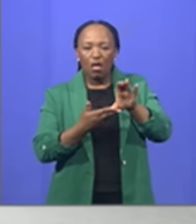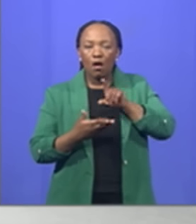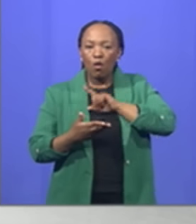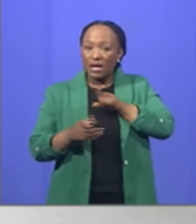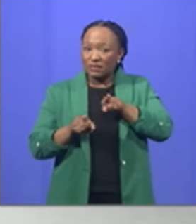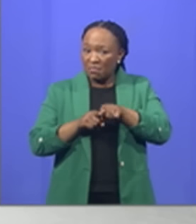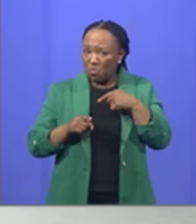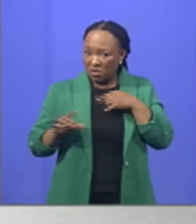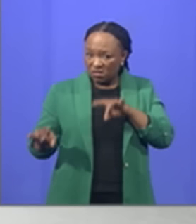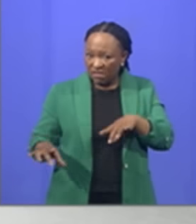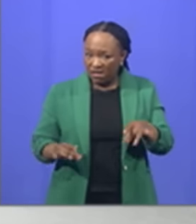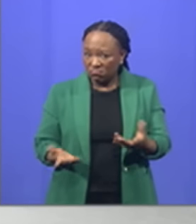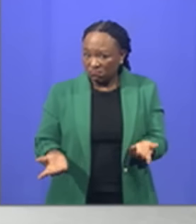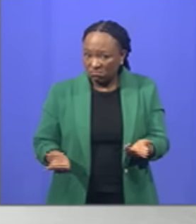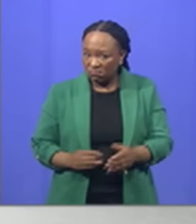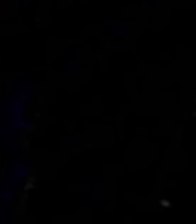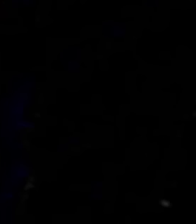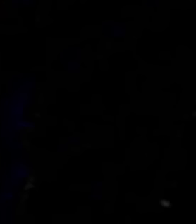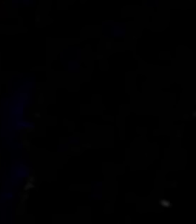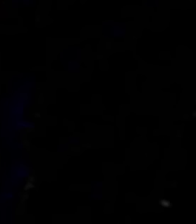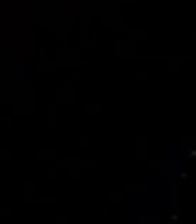sokola.